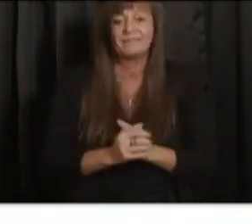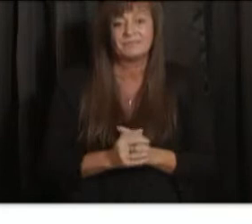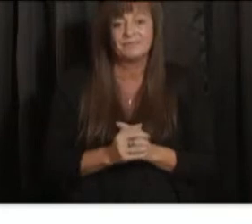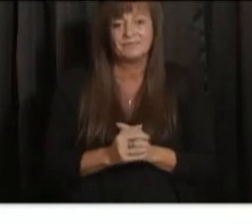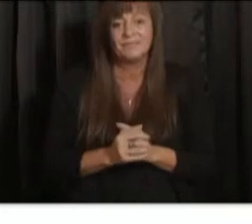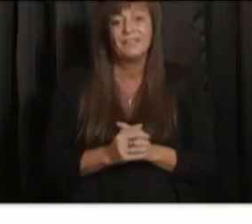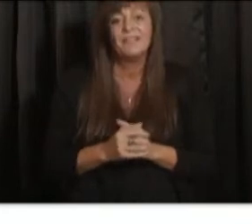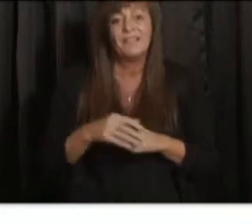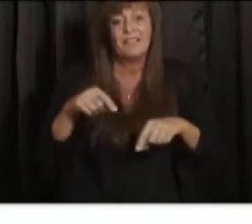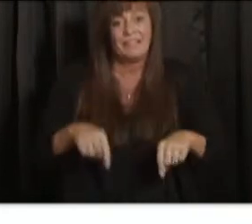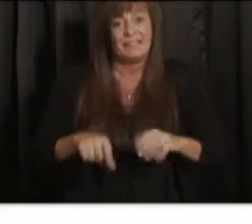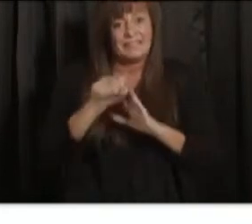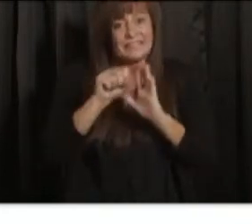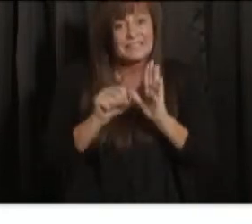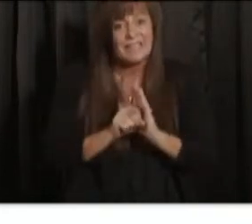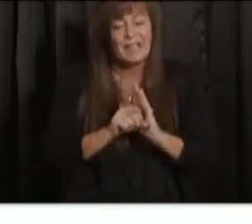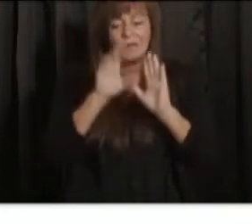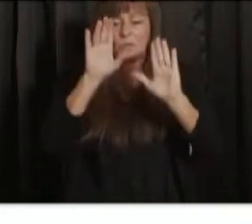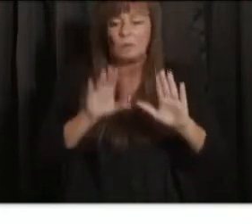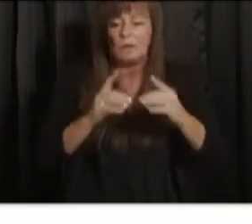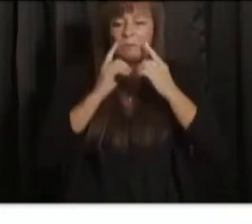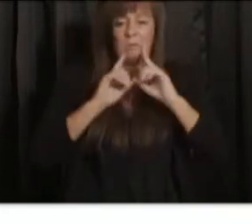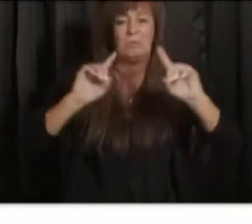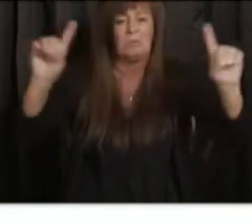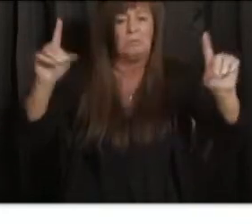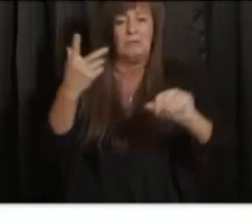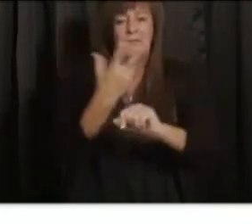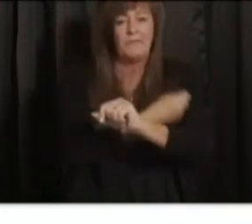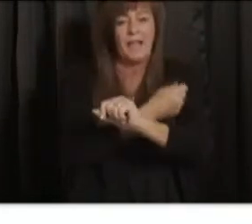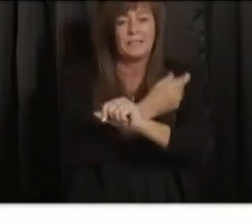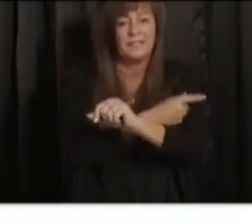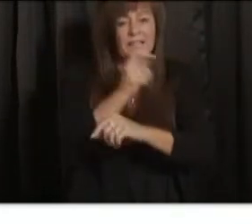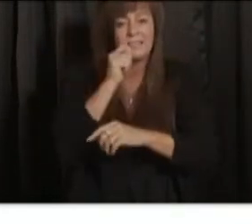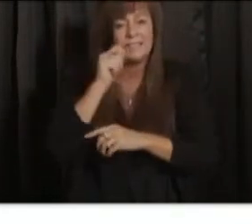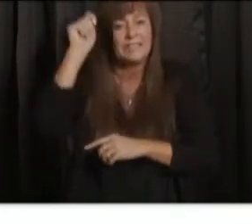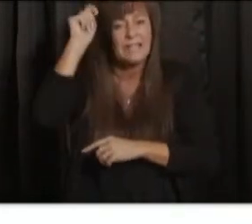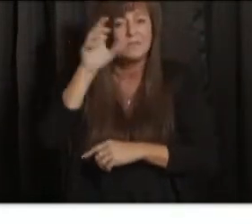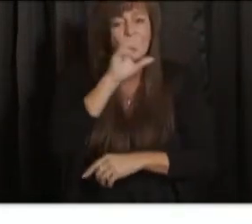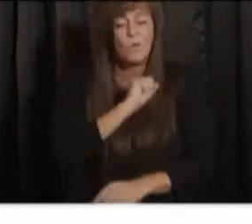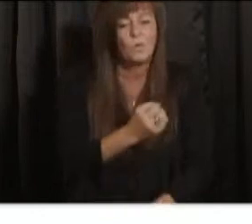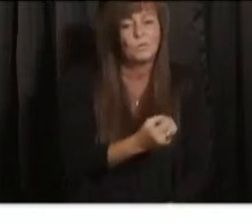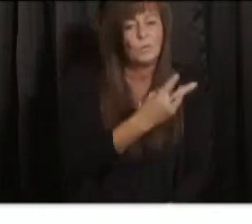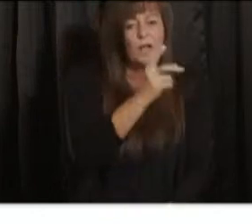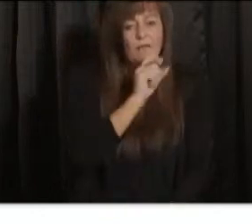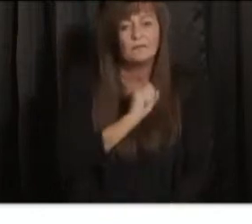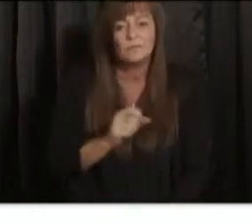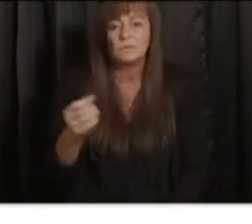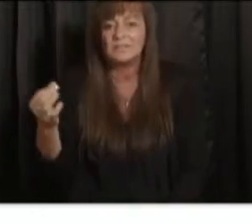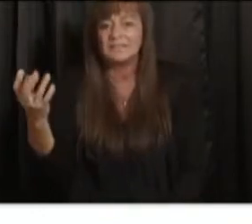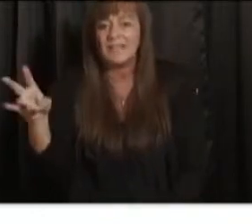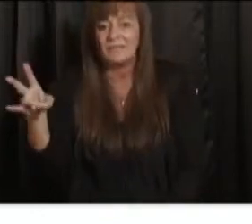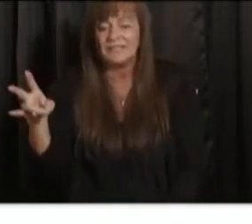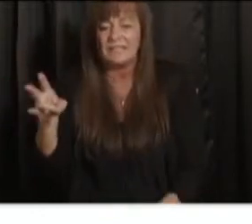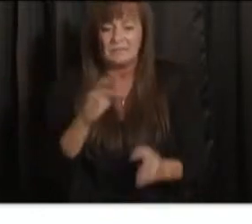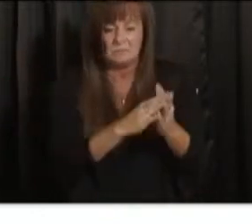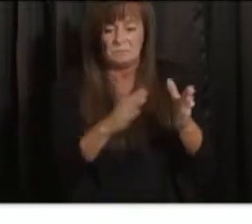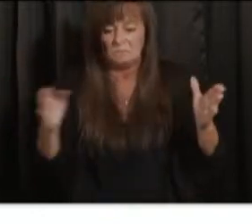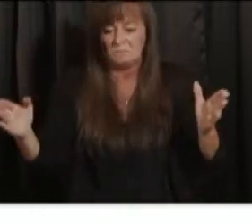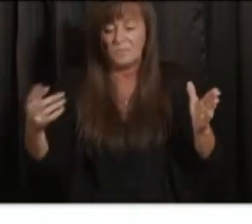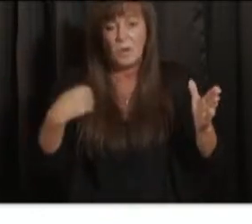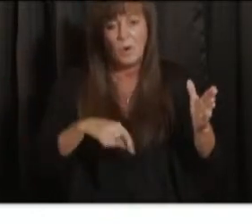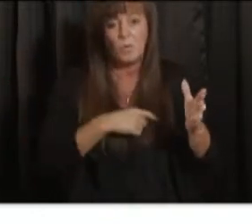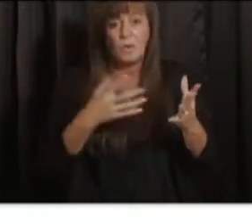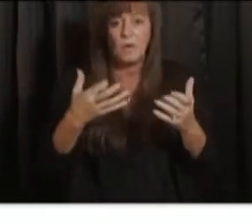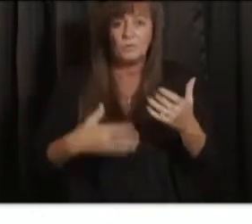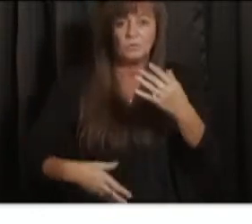Our state has had great success vaccinating adolescents 12 to 17, and we intend to build upon that success. We